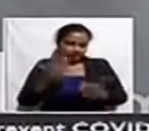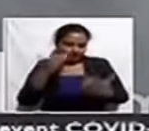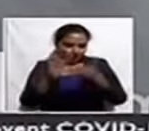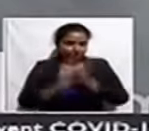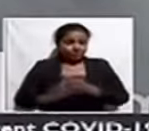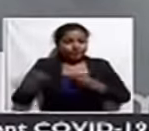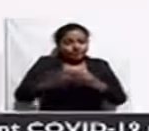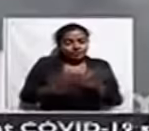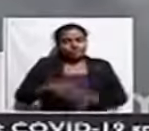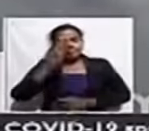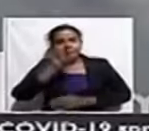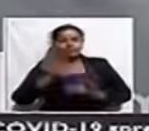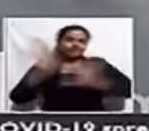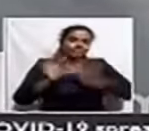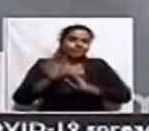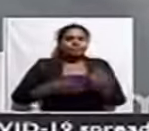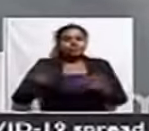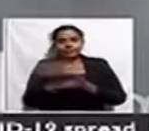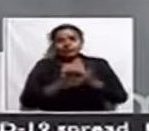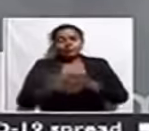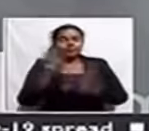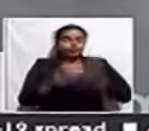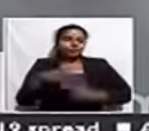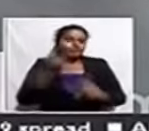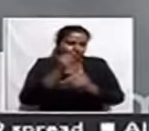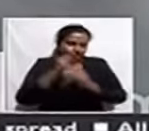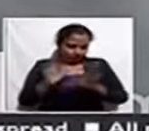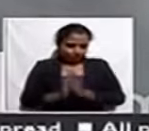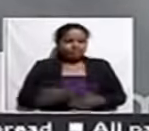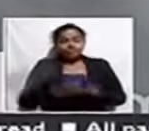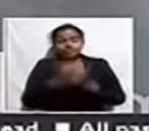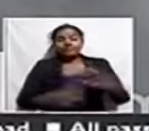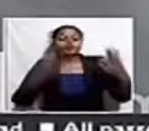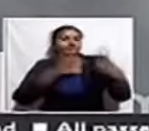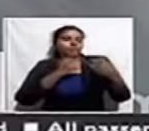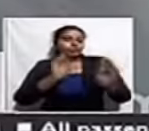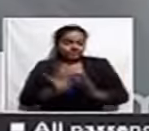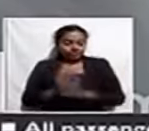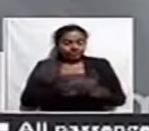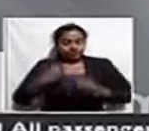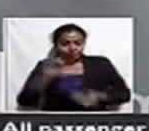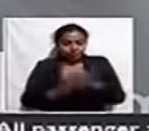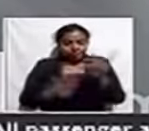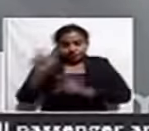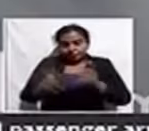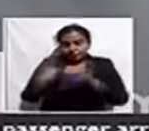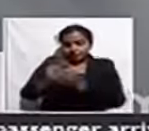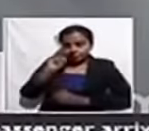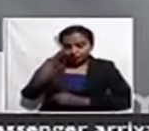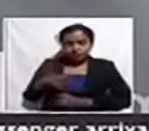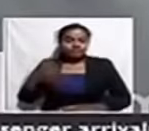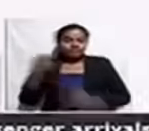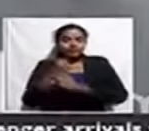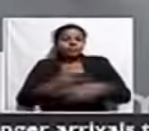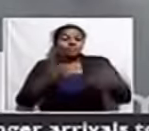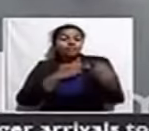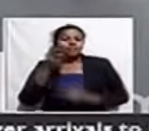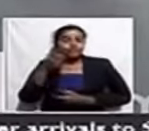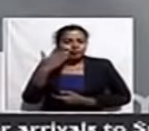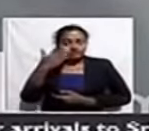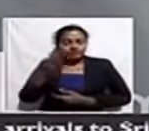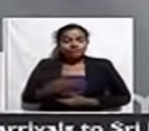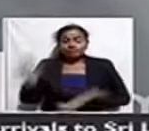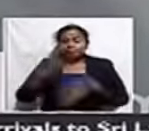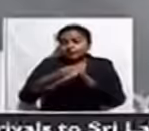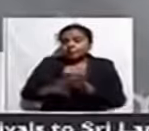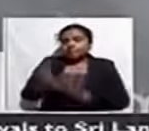total population. We all have a responsibility to take care of them. The government is responsible for their welfare as well. In my view, if